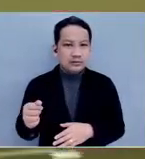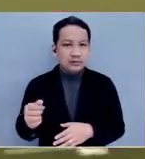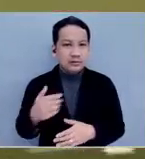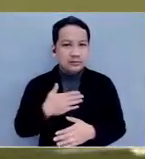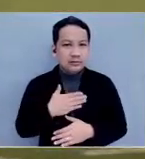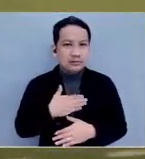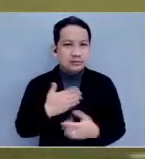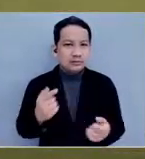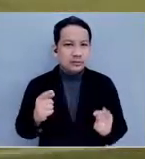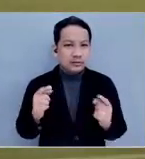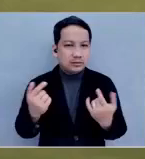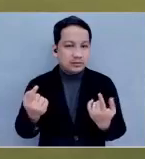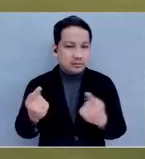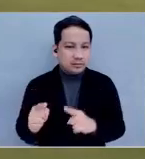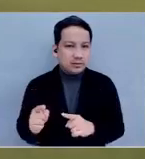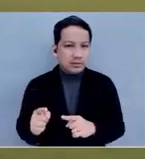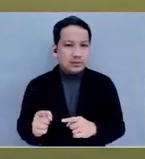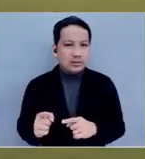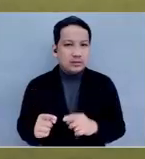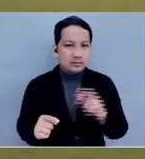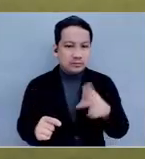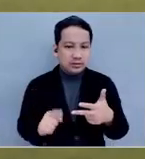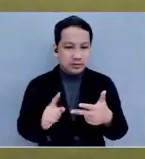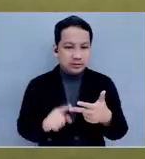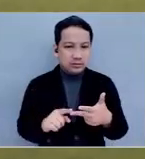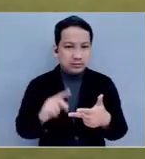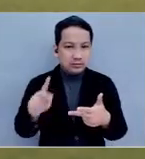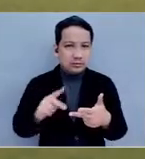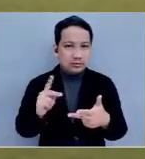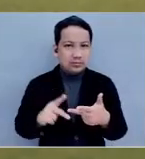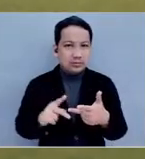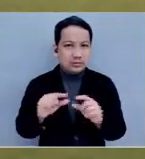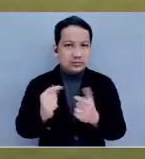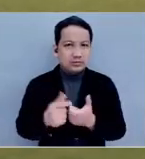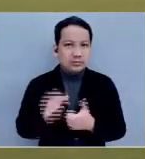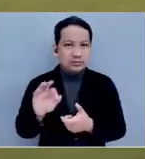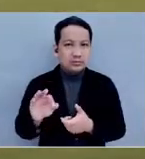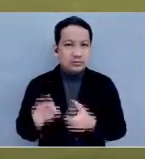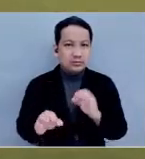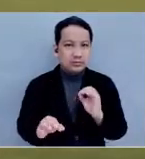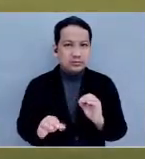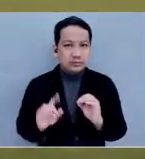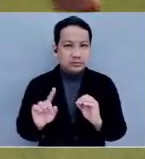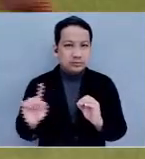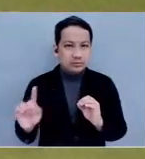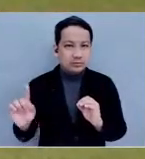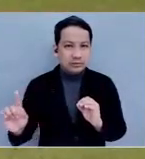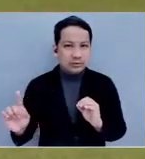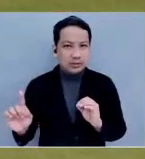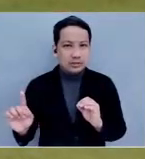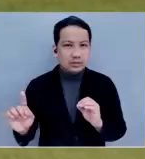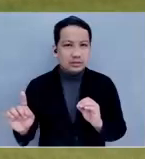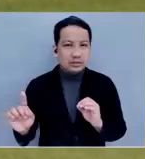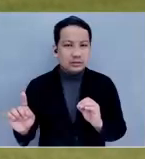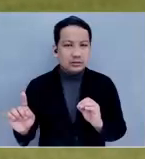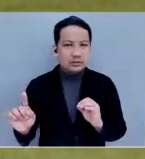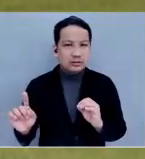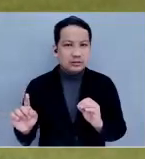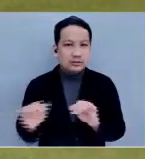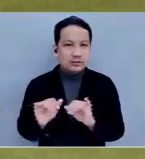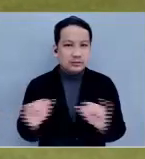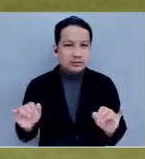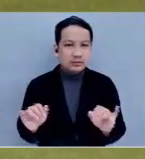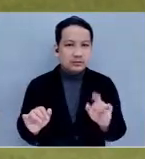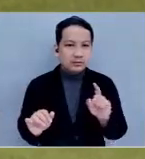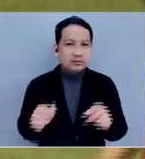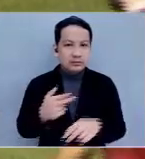today. Sa ngayon, pangatlong Pilipinas sa Group F, kasunod ang 0-1-1 win-draw-loss record. Kapareho lang nila ng record ng